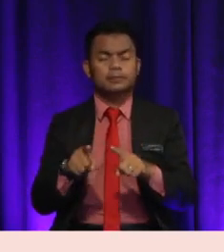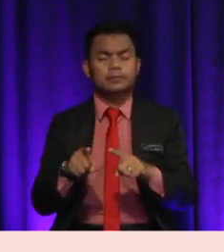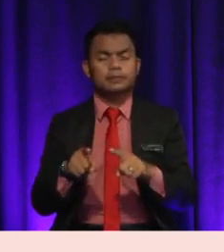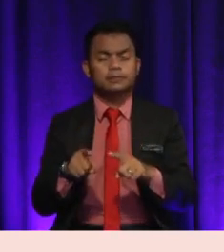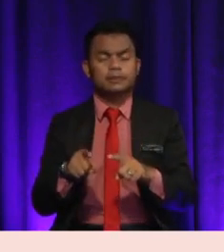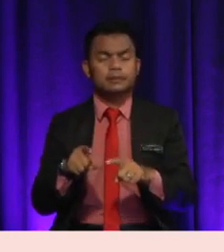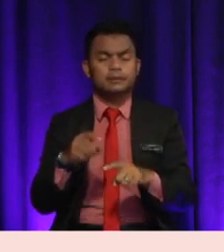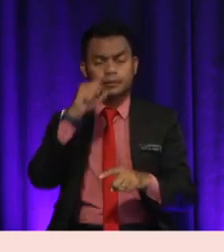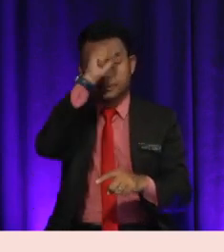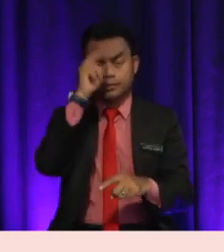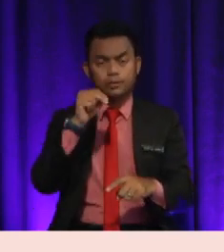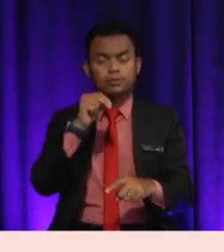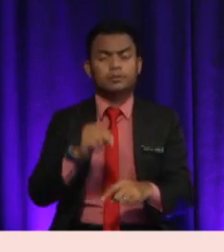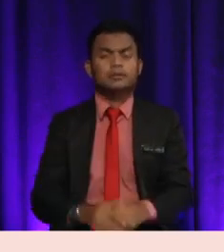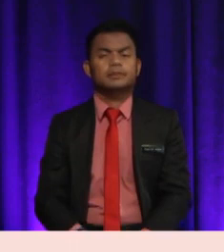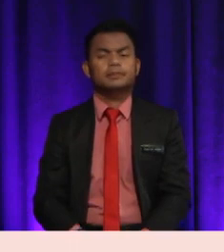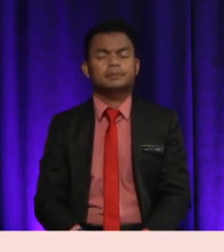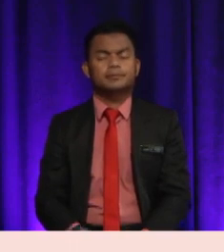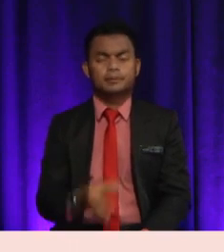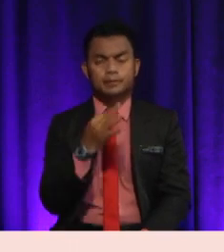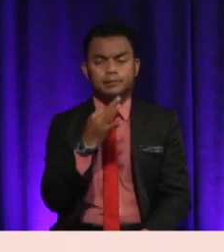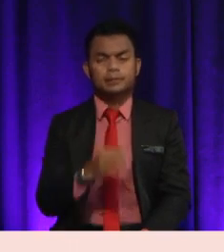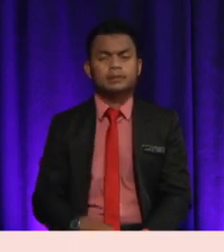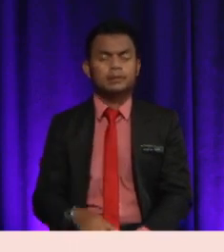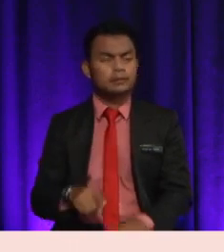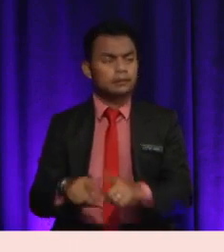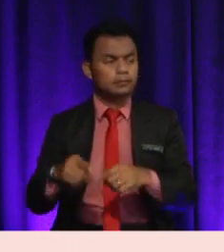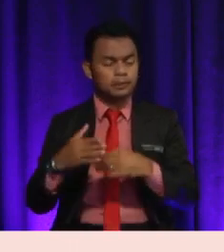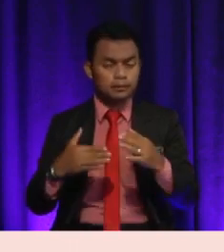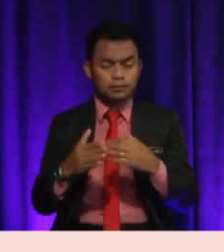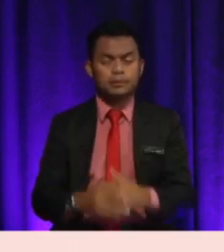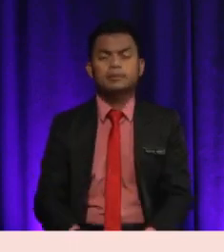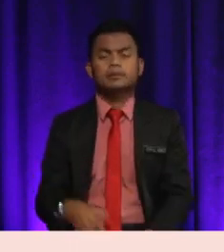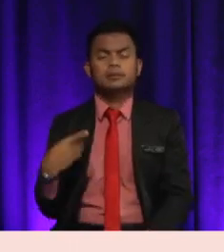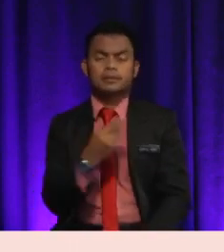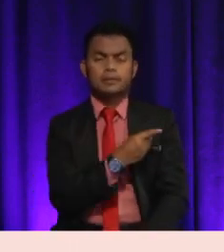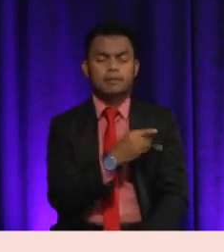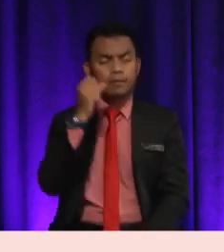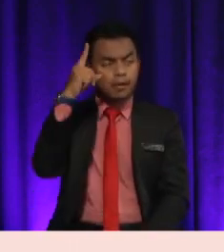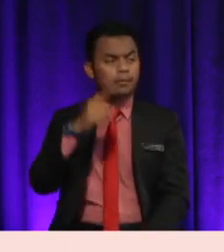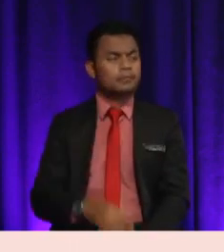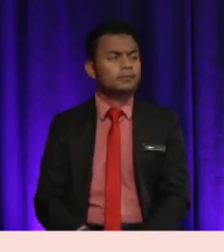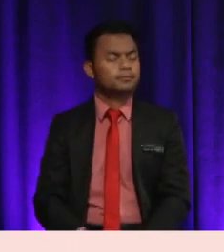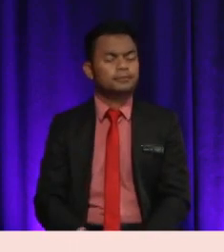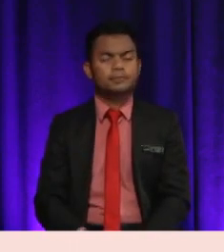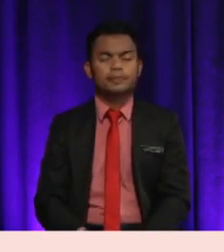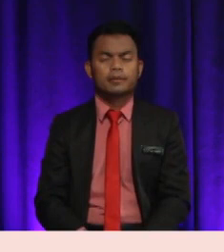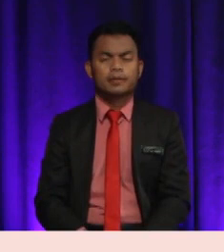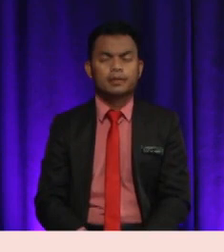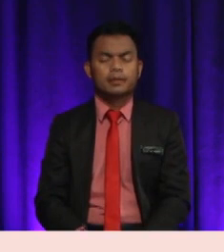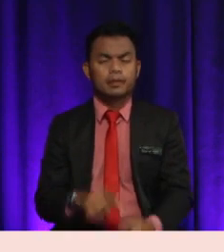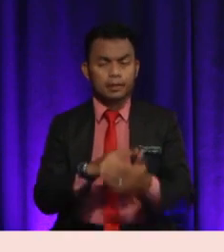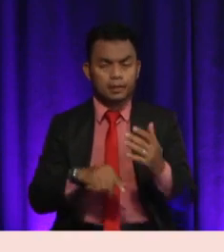the Winchester Mystery House is still open for visitors who want to find out for themselves. Okay, so Rashada, what are the